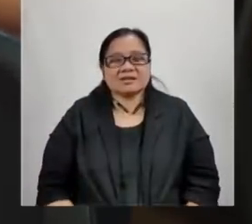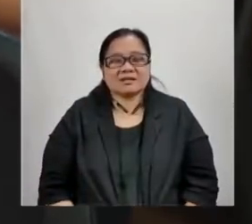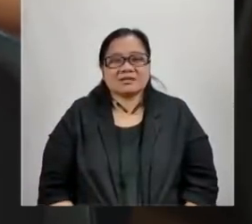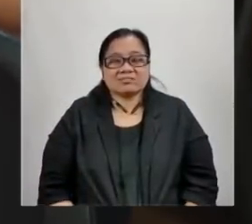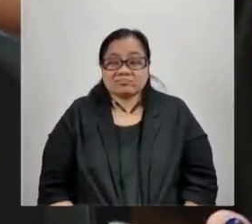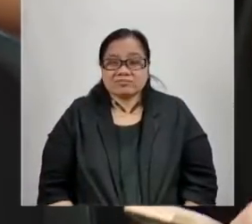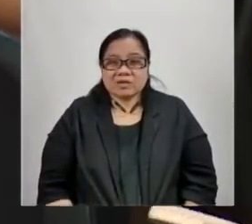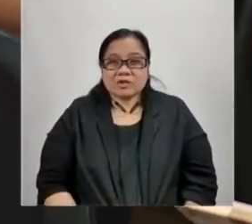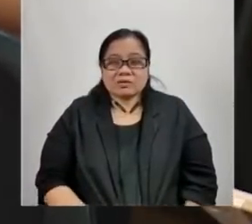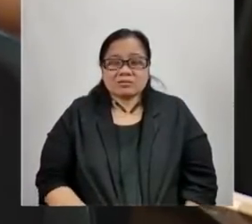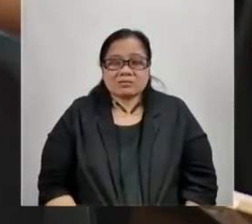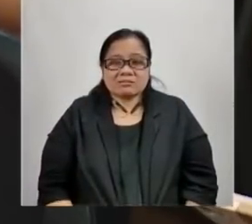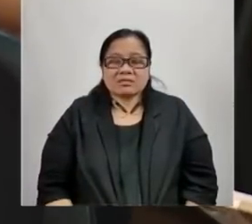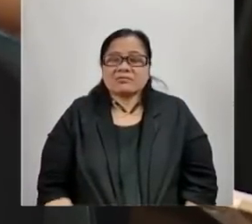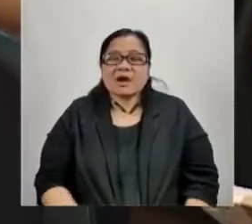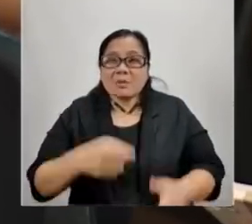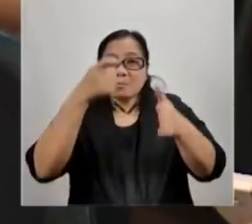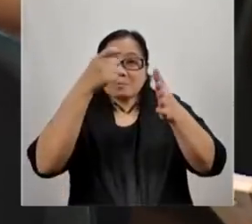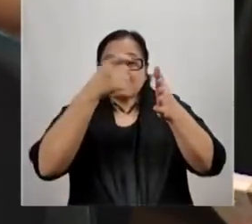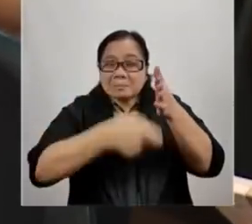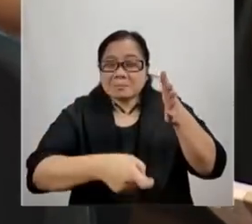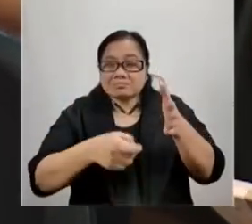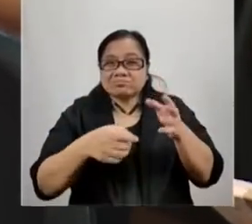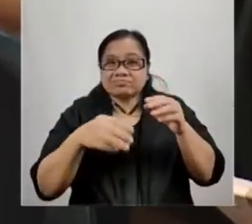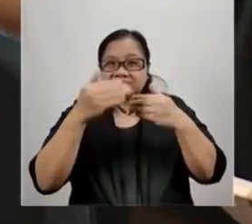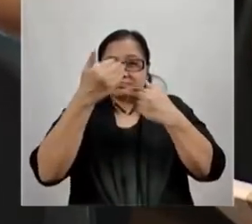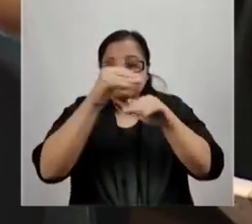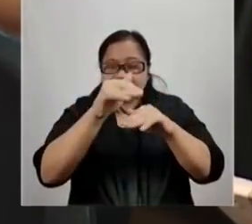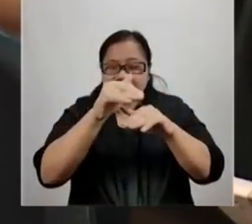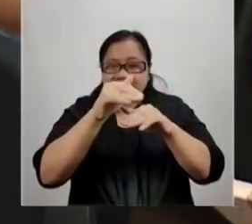caps be implemented over several